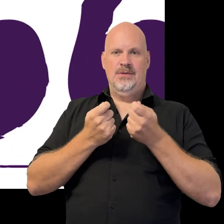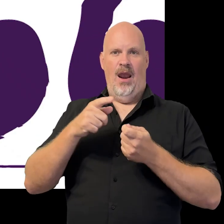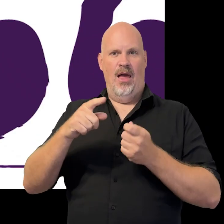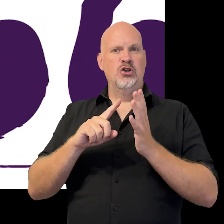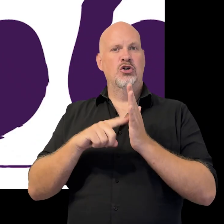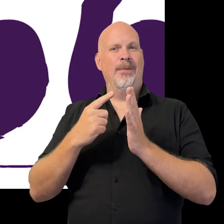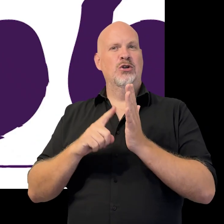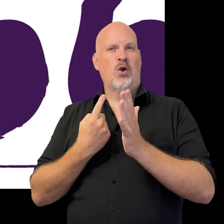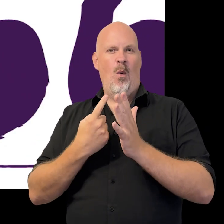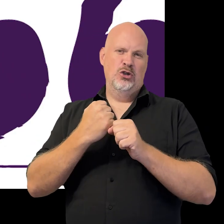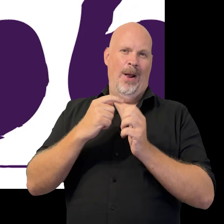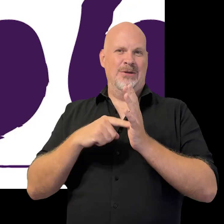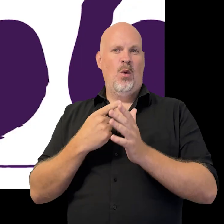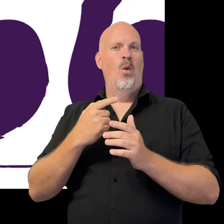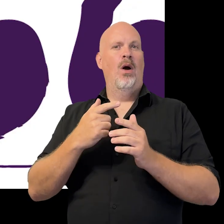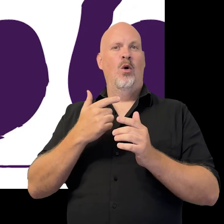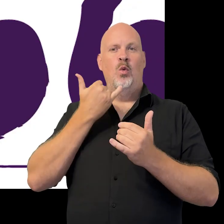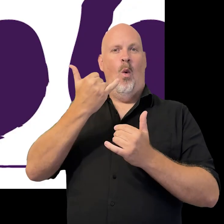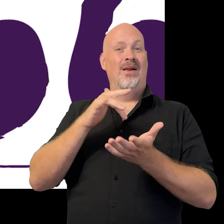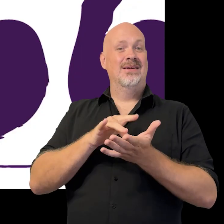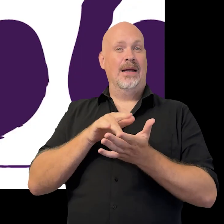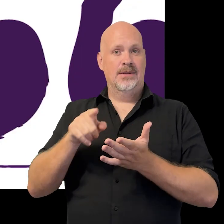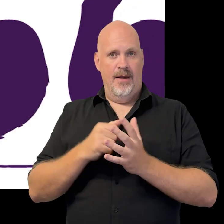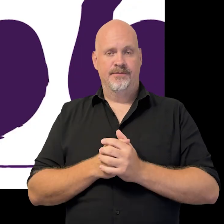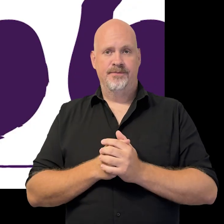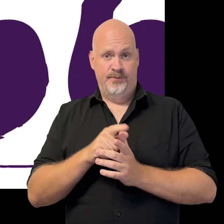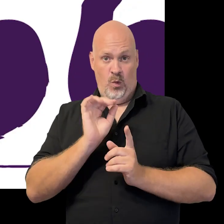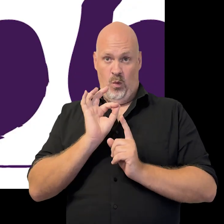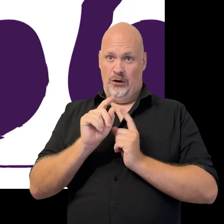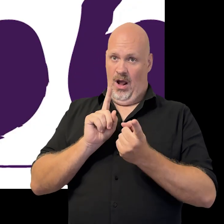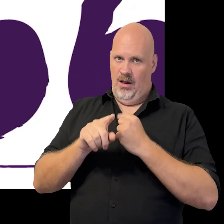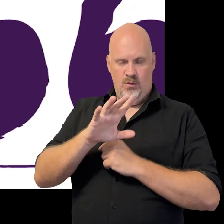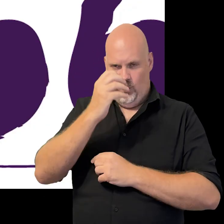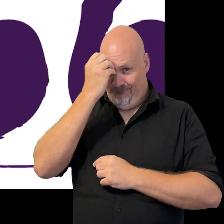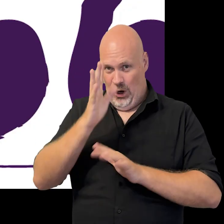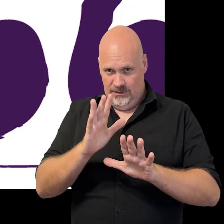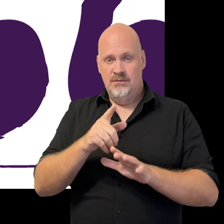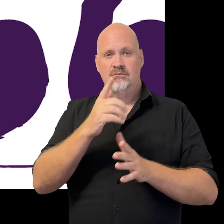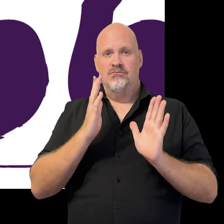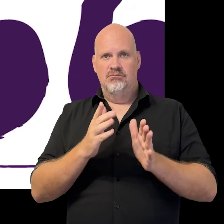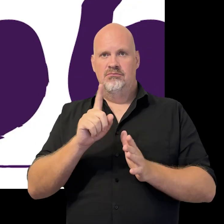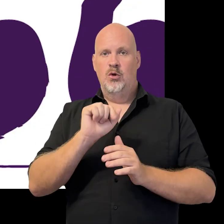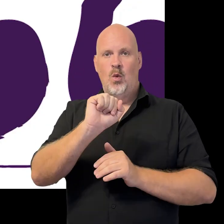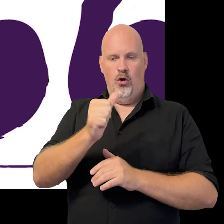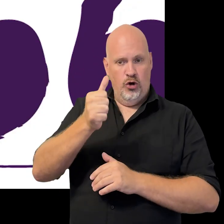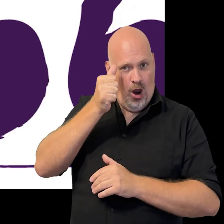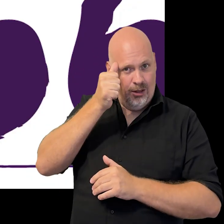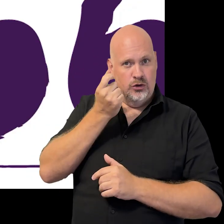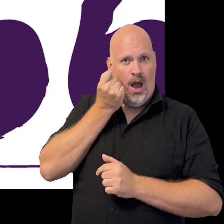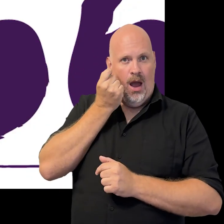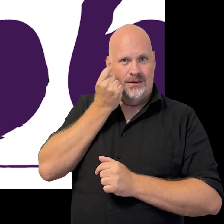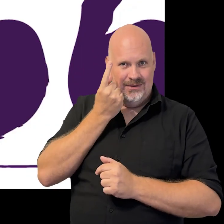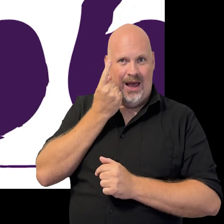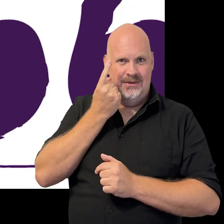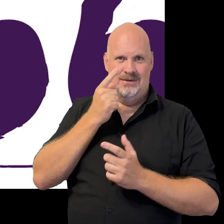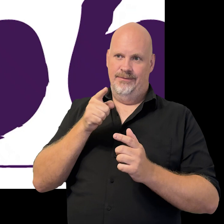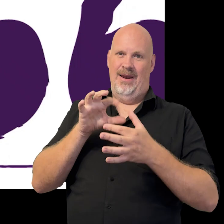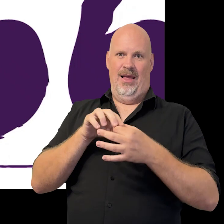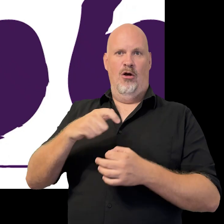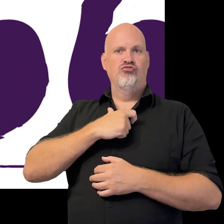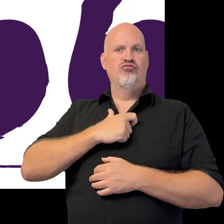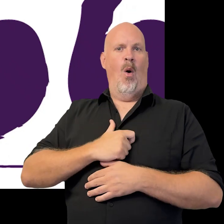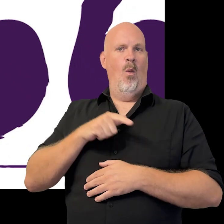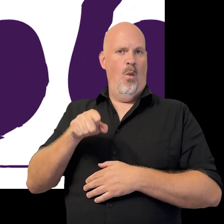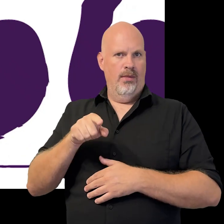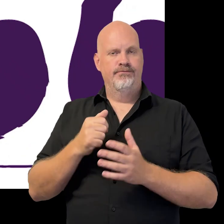and presenting those research findings, and you can contribute to the body of